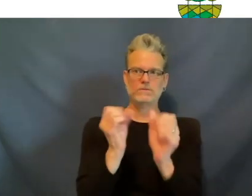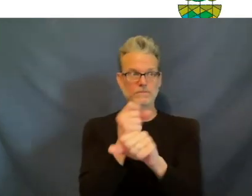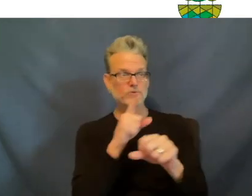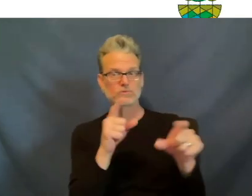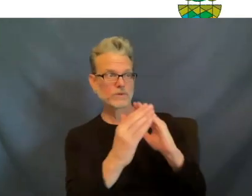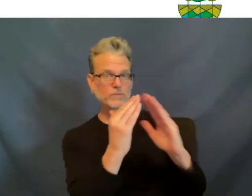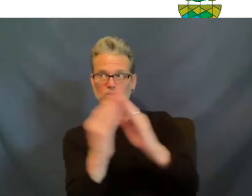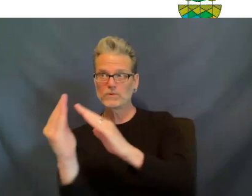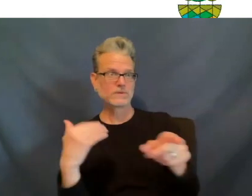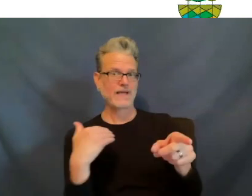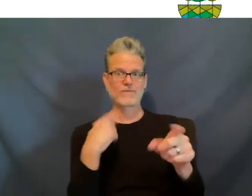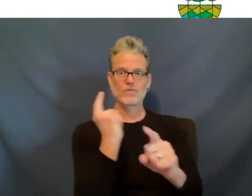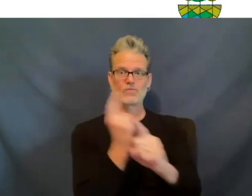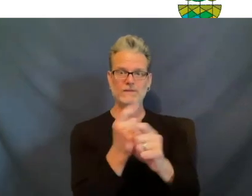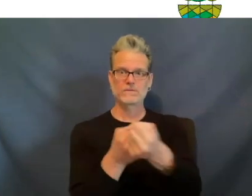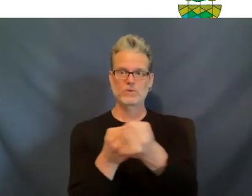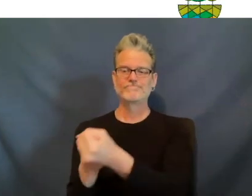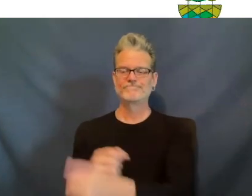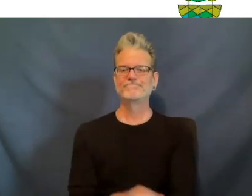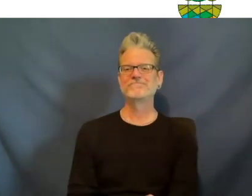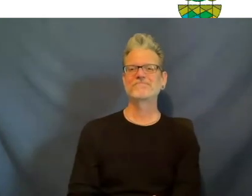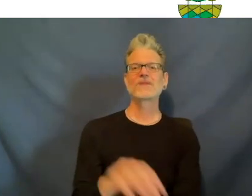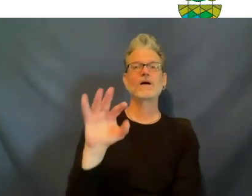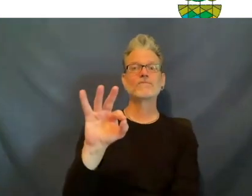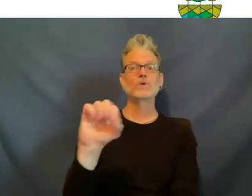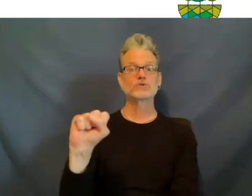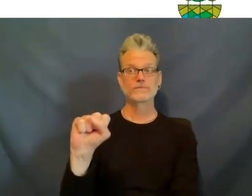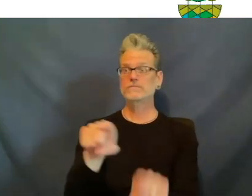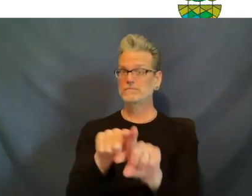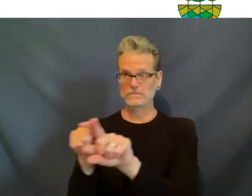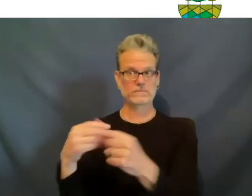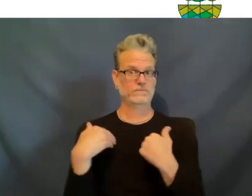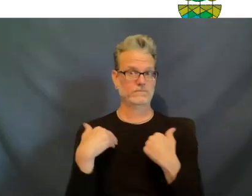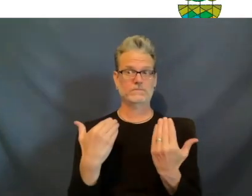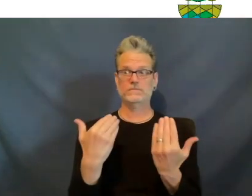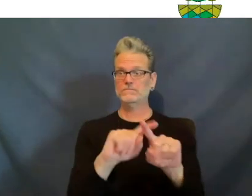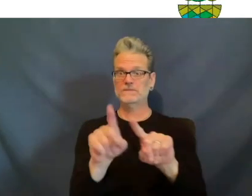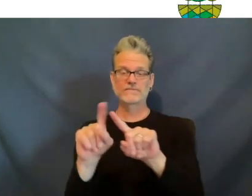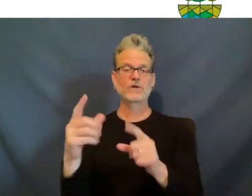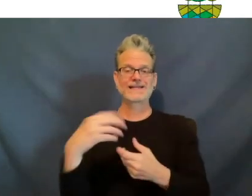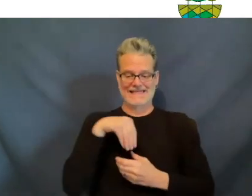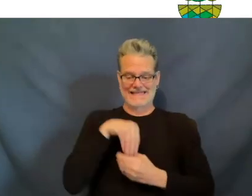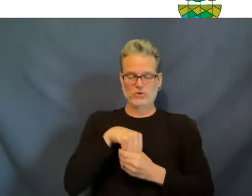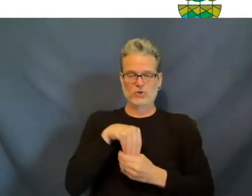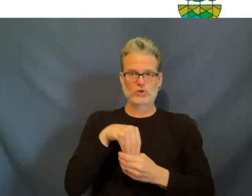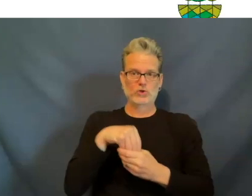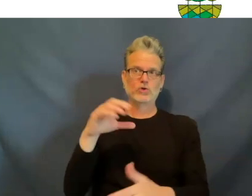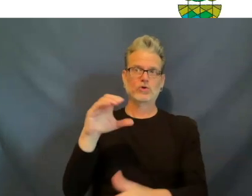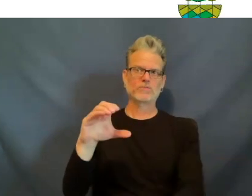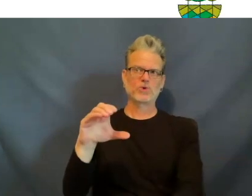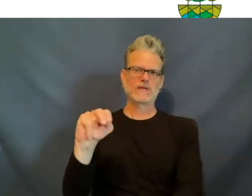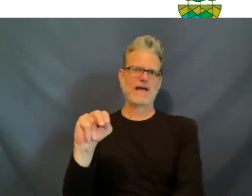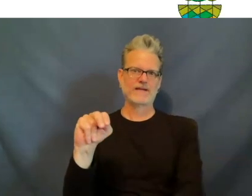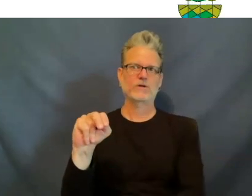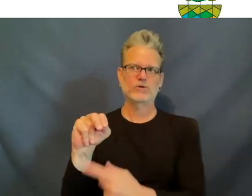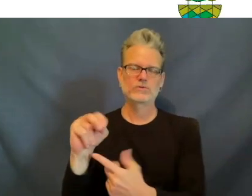right source of support. The Forest Service has also brought on a couple of internal community navigators to also support this effort. So we're